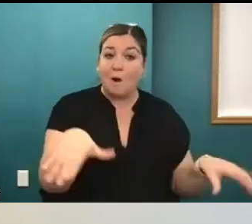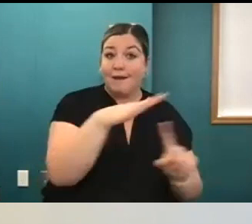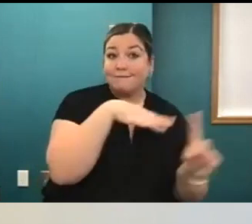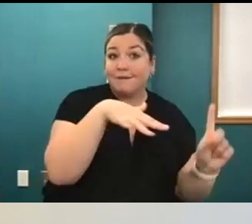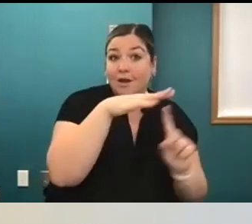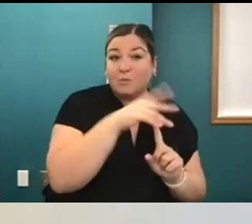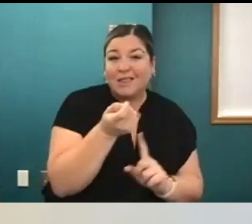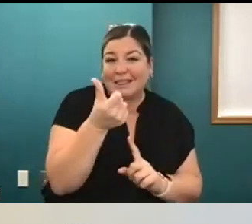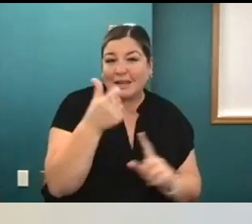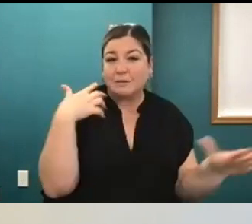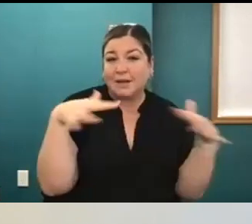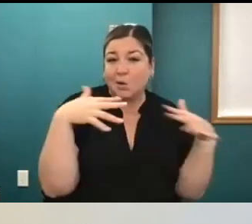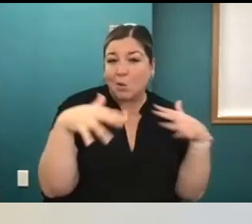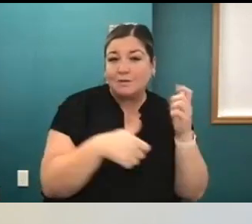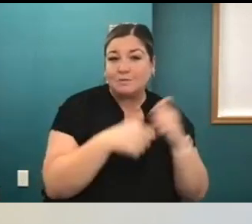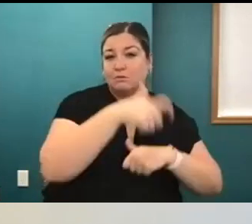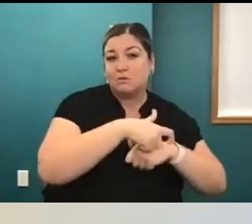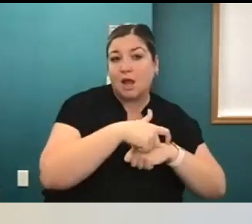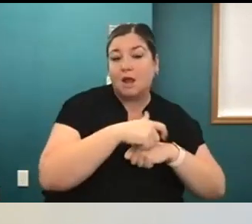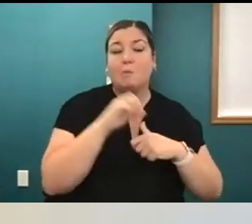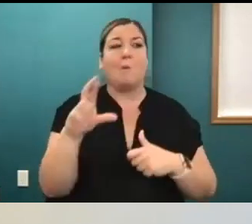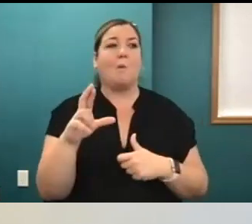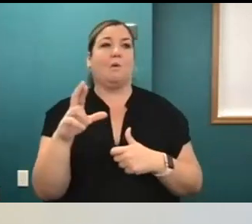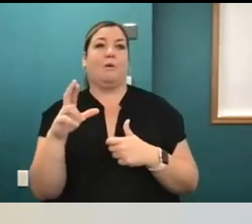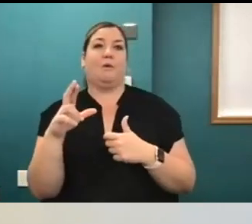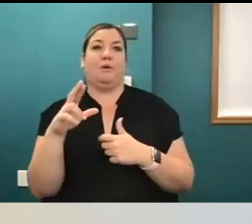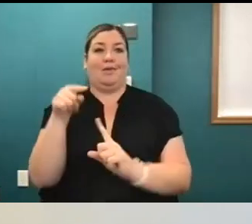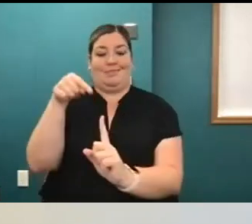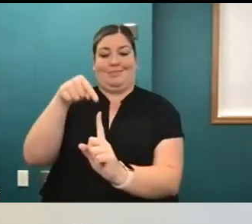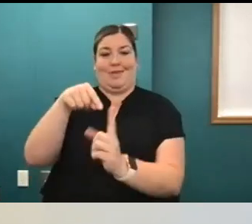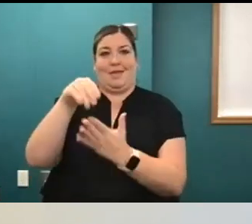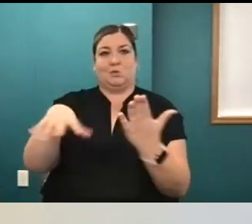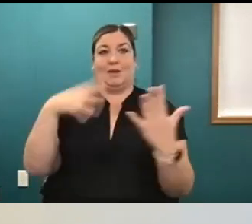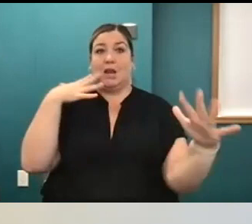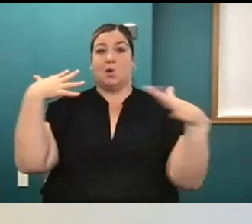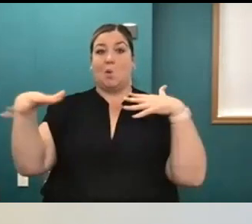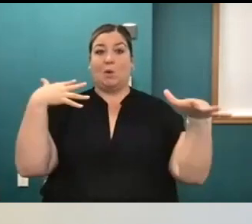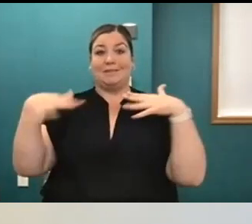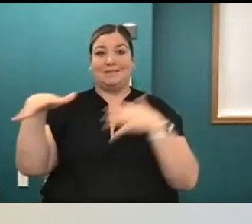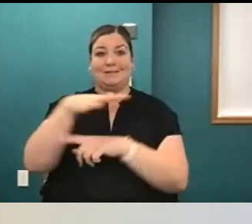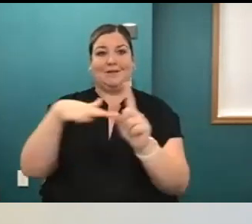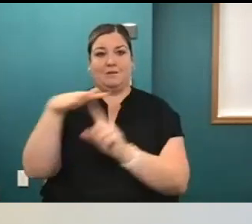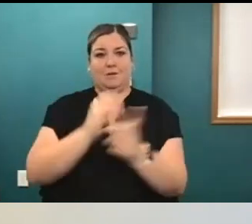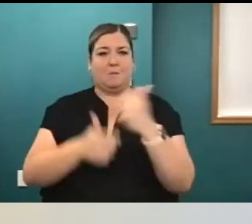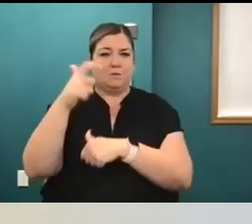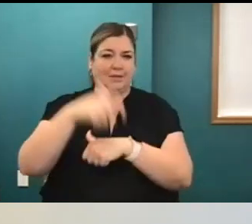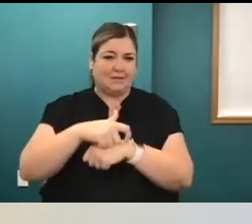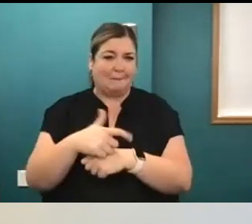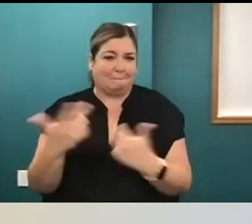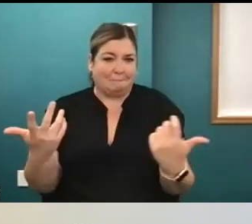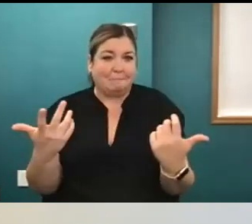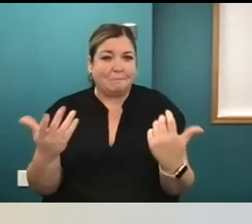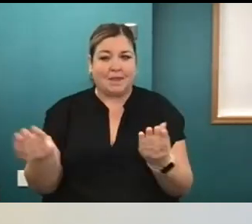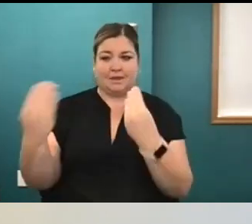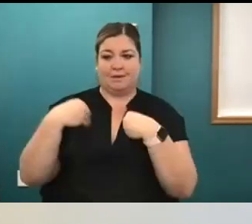bit of noise most of the time? Or, is that particular child in a pretty noisy environment most of the time? So it does give us a breakdown of